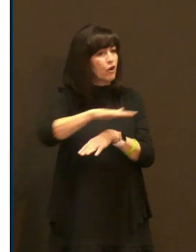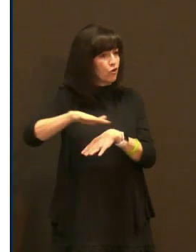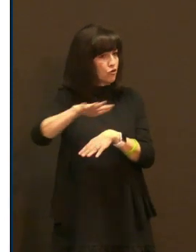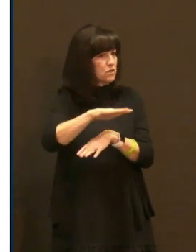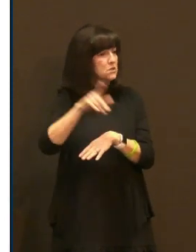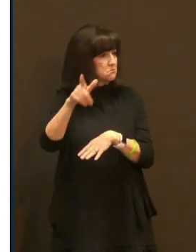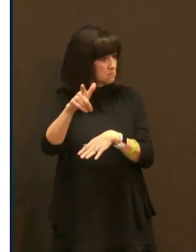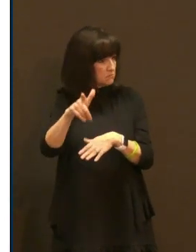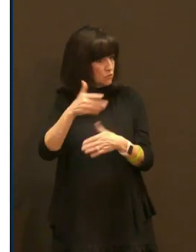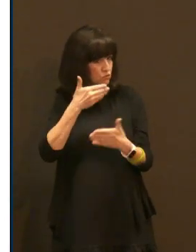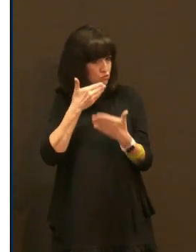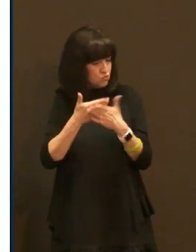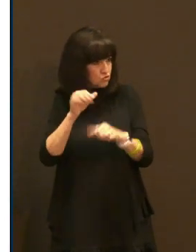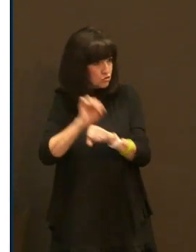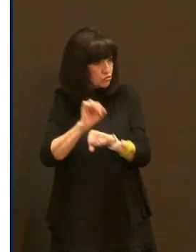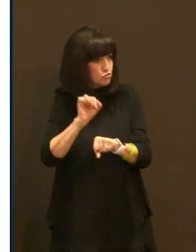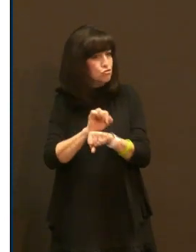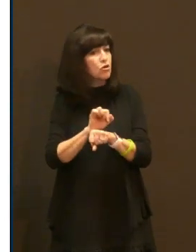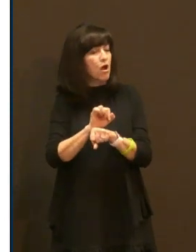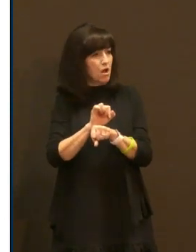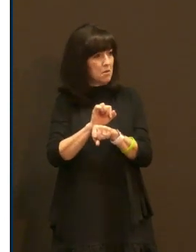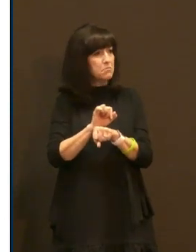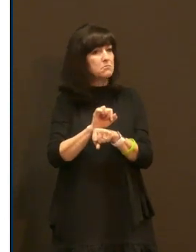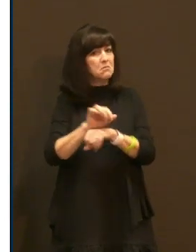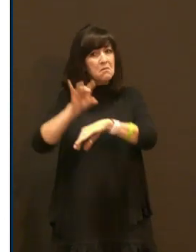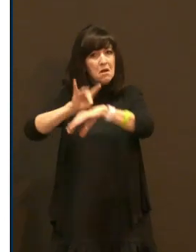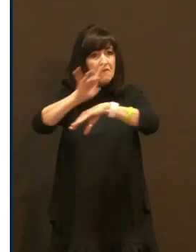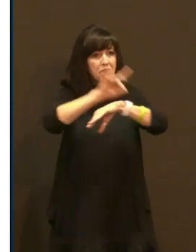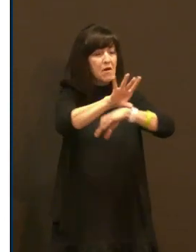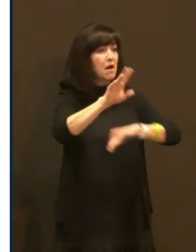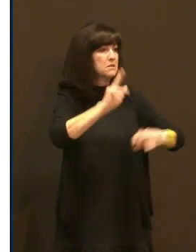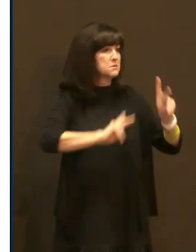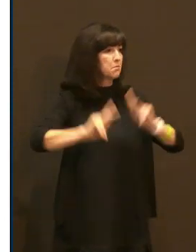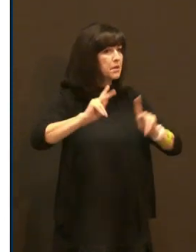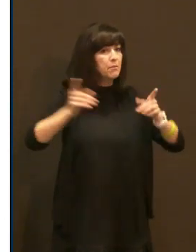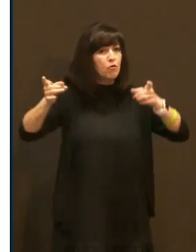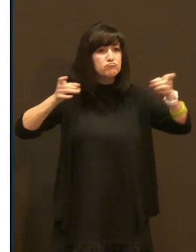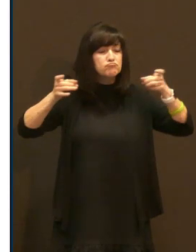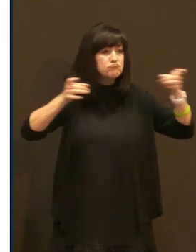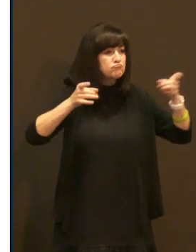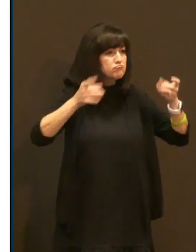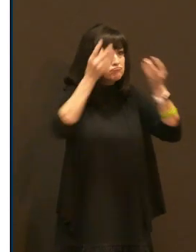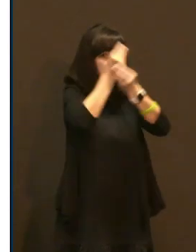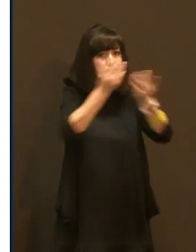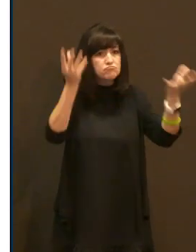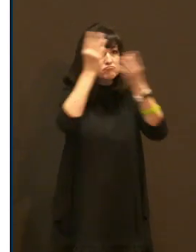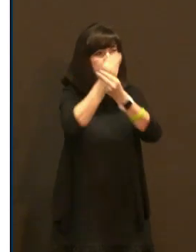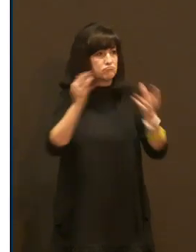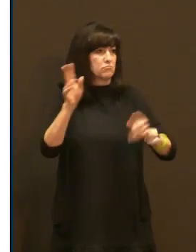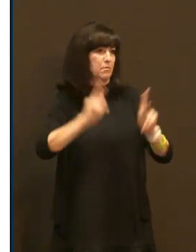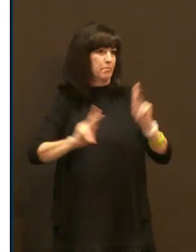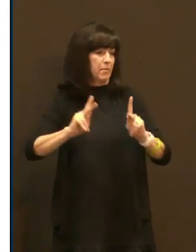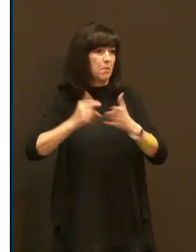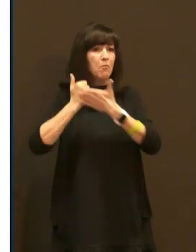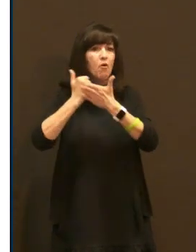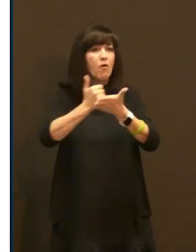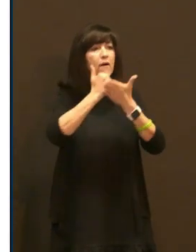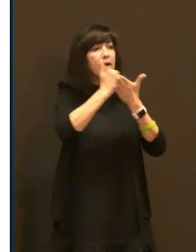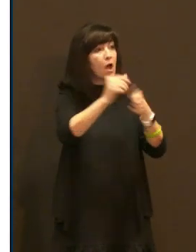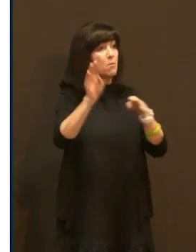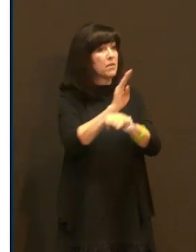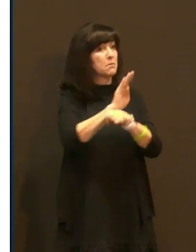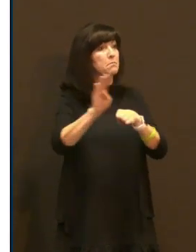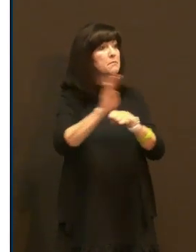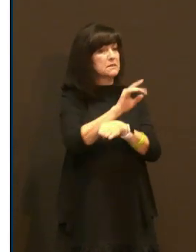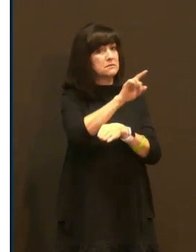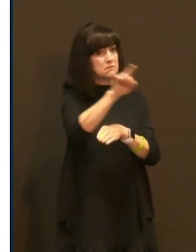and guidance, particularly in his area there in the beach communities, and all of them. I mean, the retailers really stepped up to the plate. But it